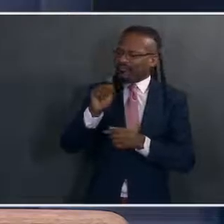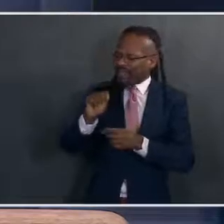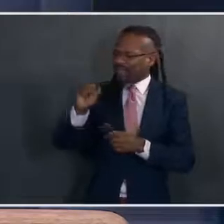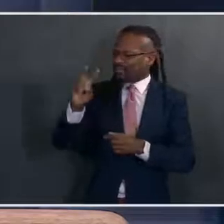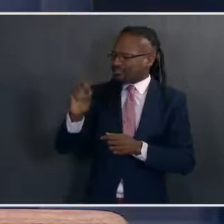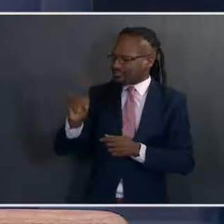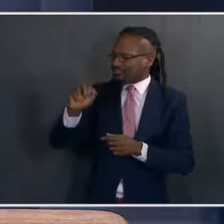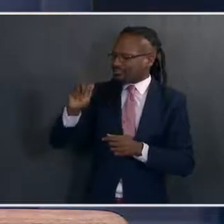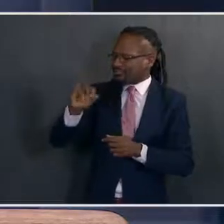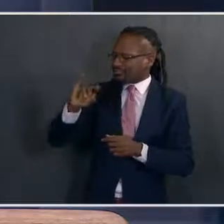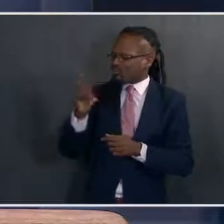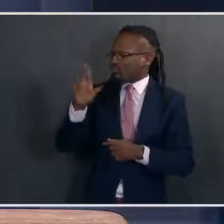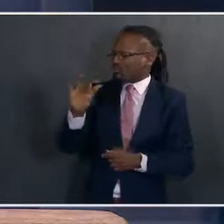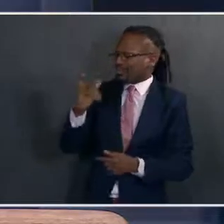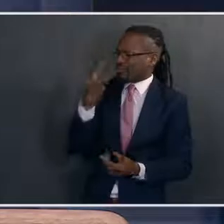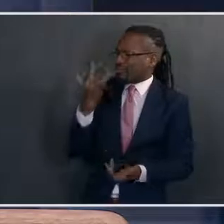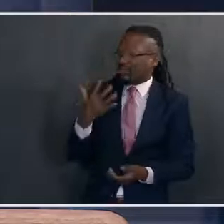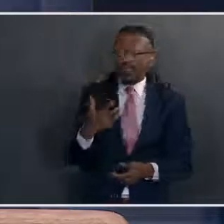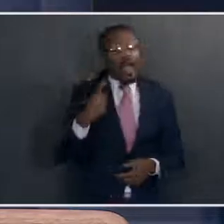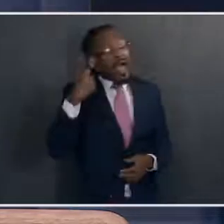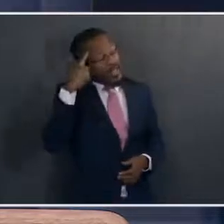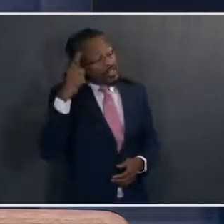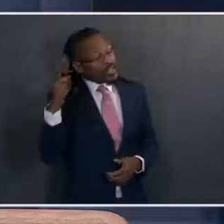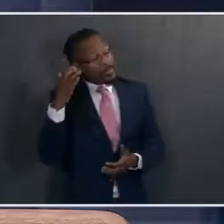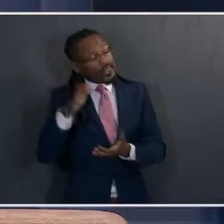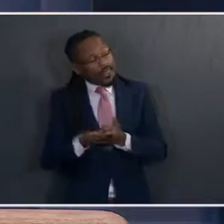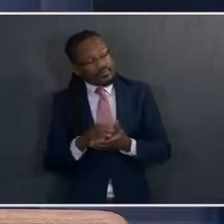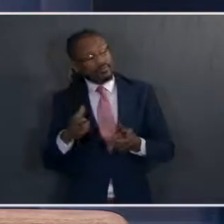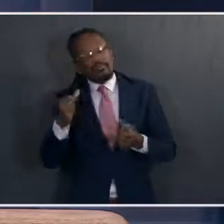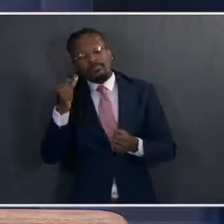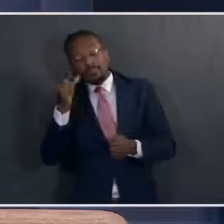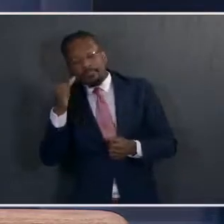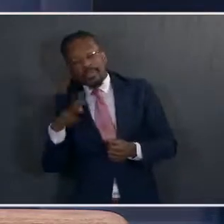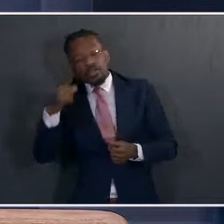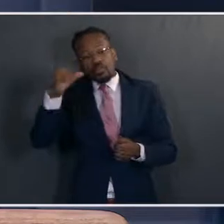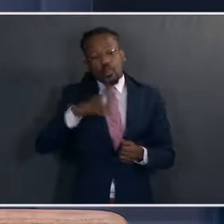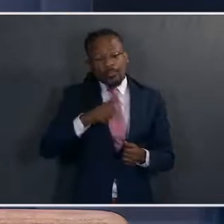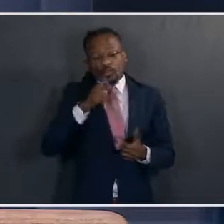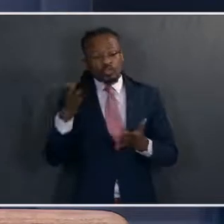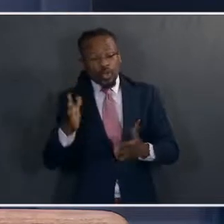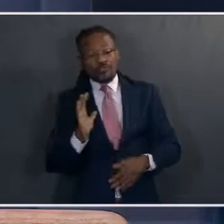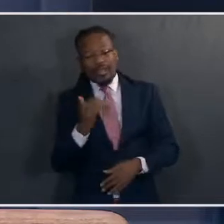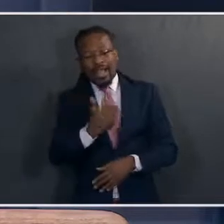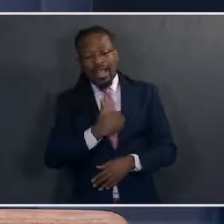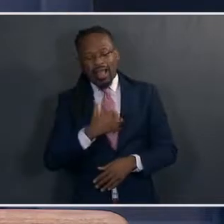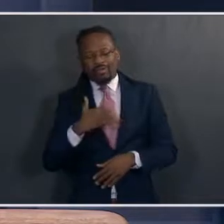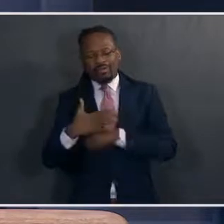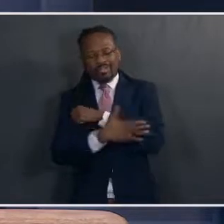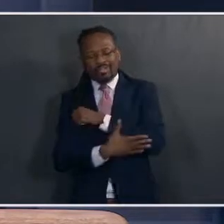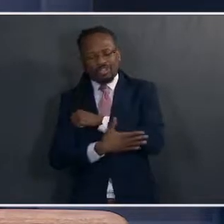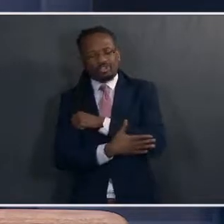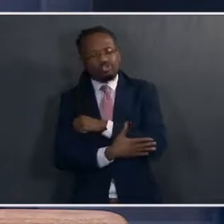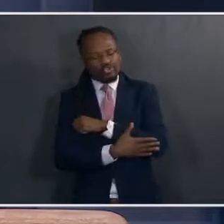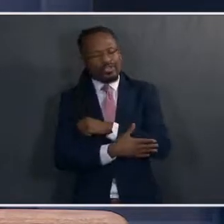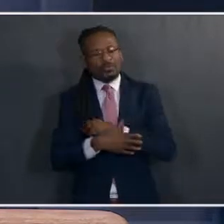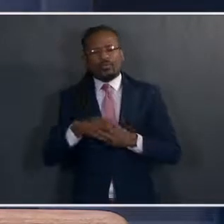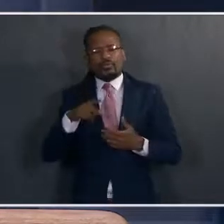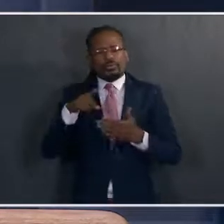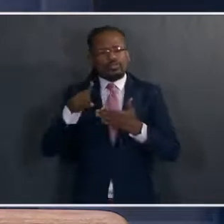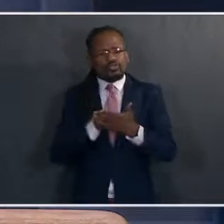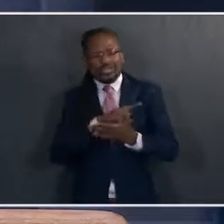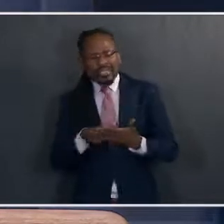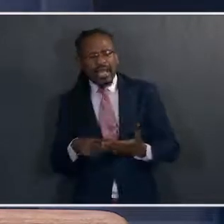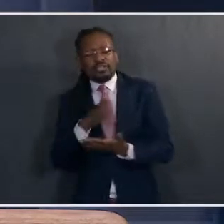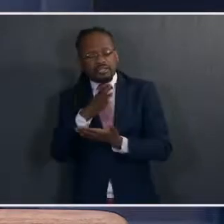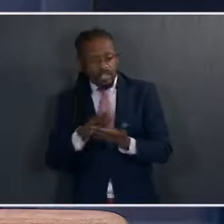who have been serving our country in a variety of capacities have been criticized, some have